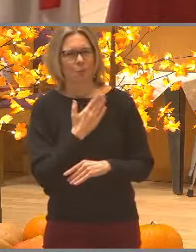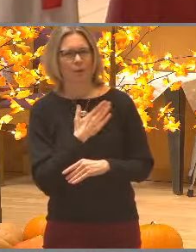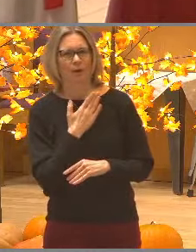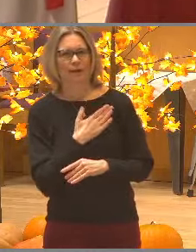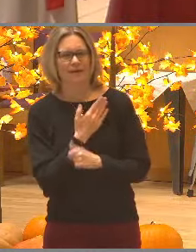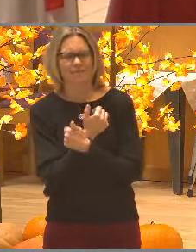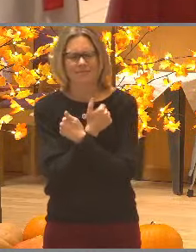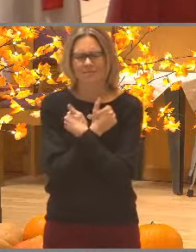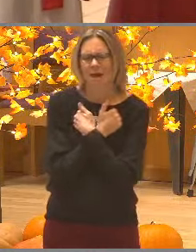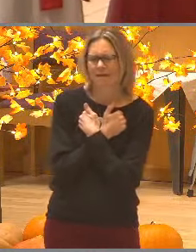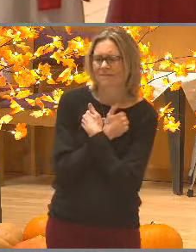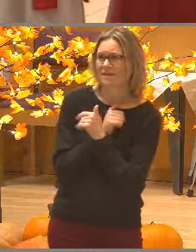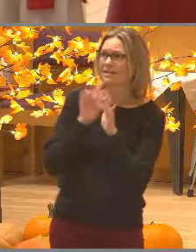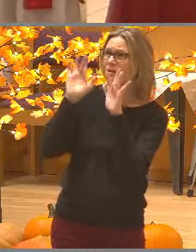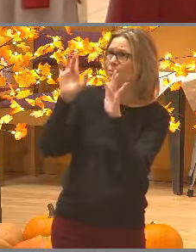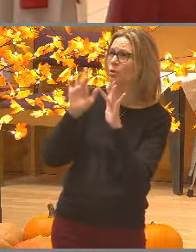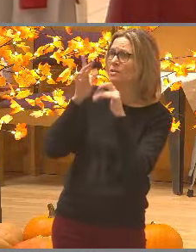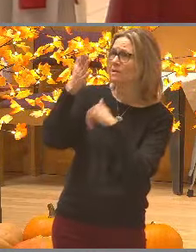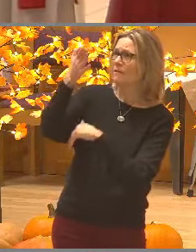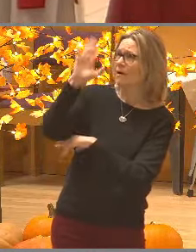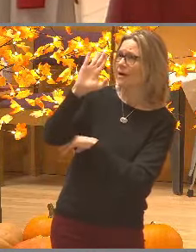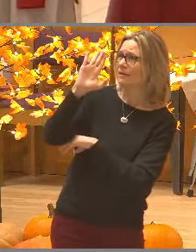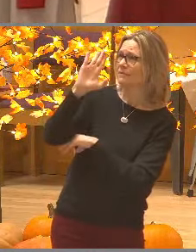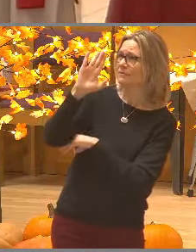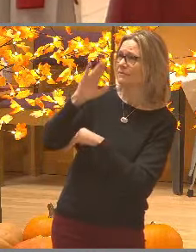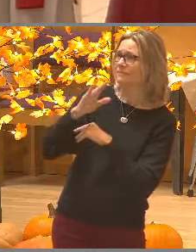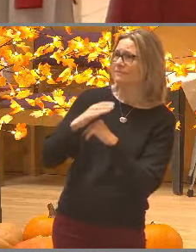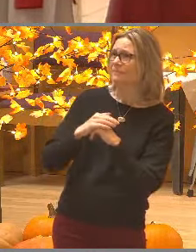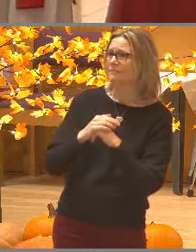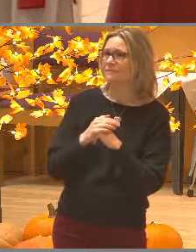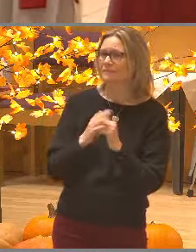the love and in the mercy of God. Let's pray and sing.